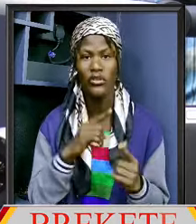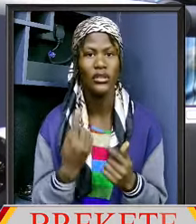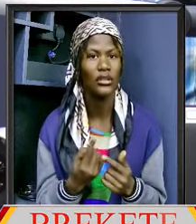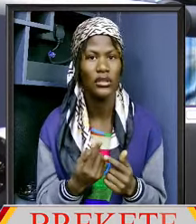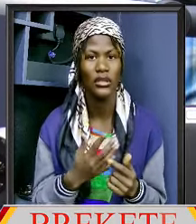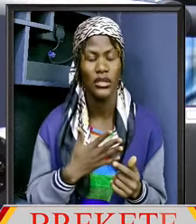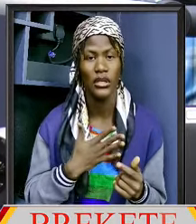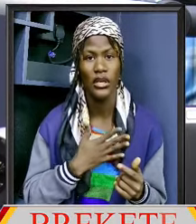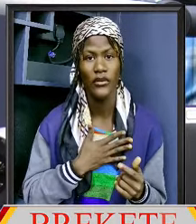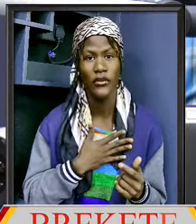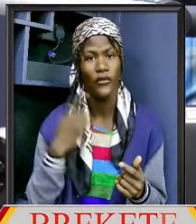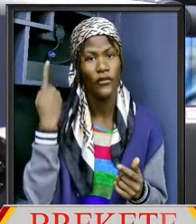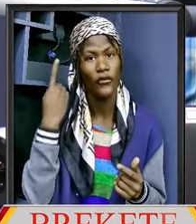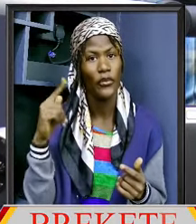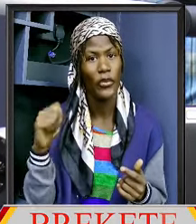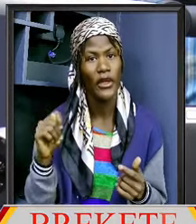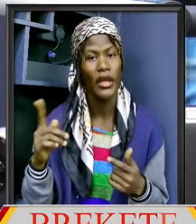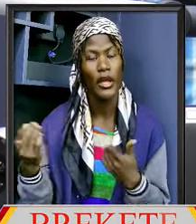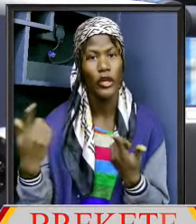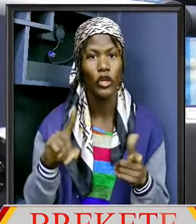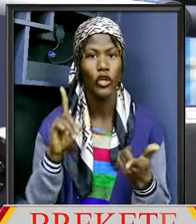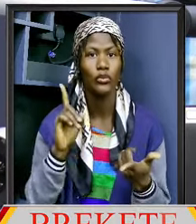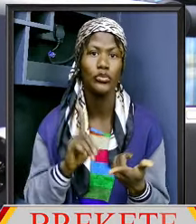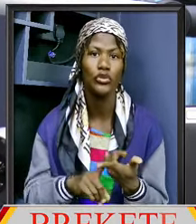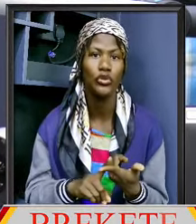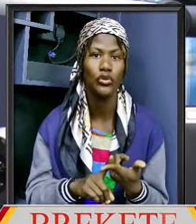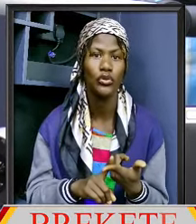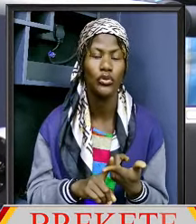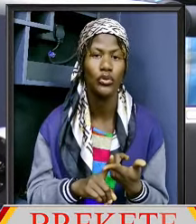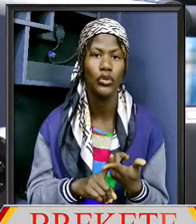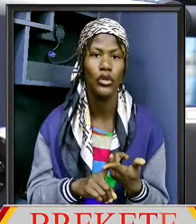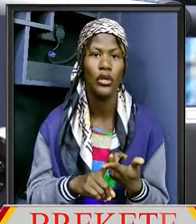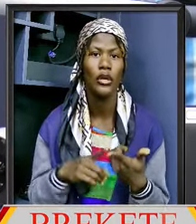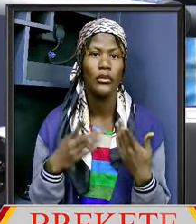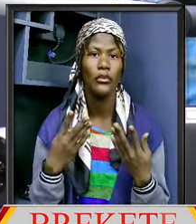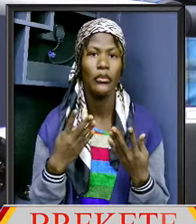From there, I come to Brekete family to seek for help from them.